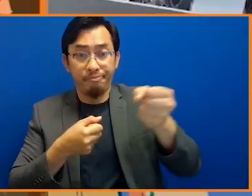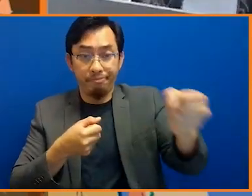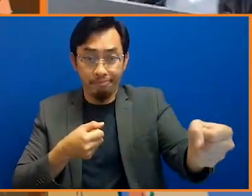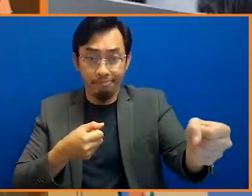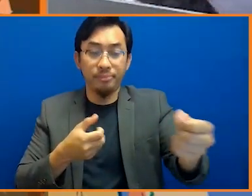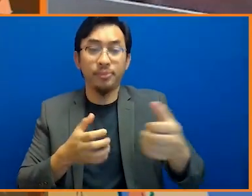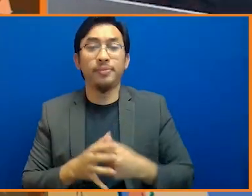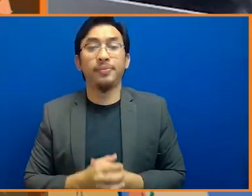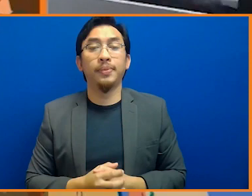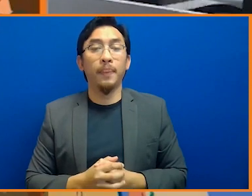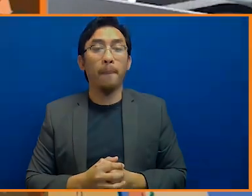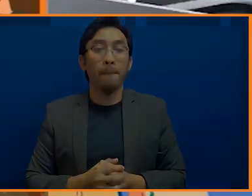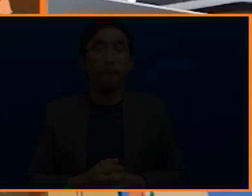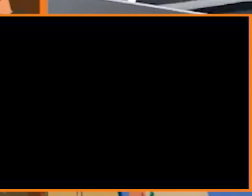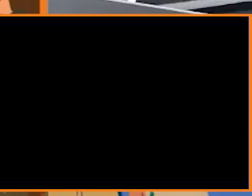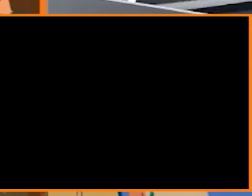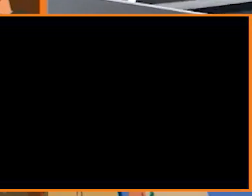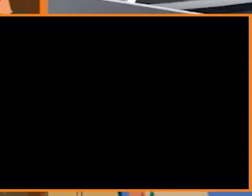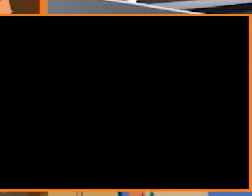mic.